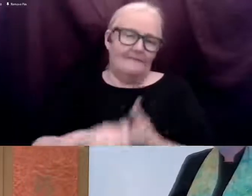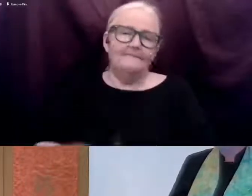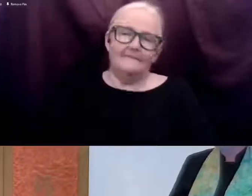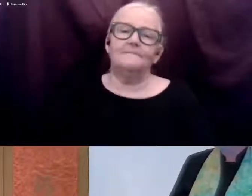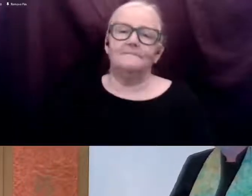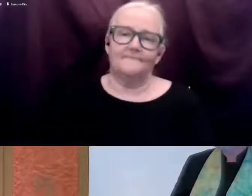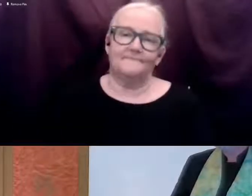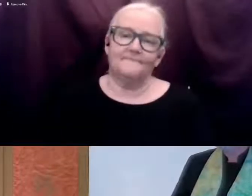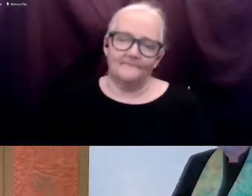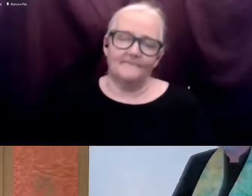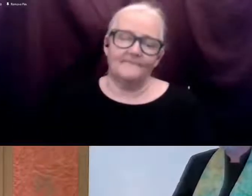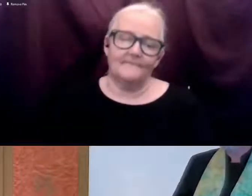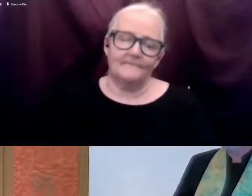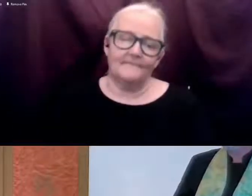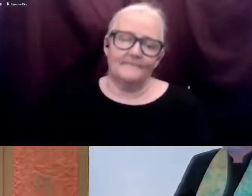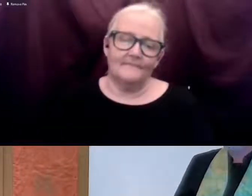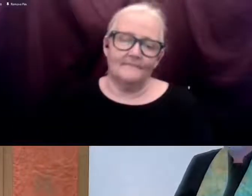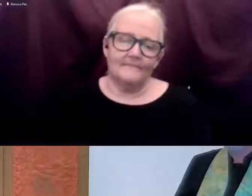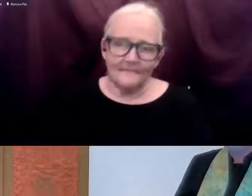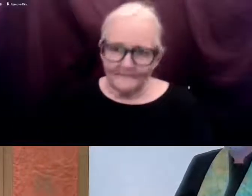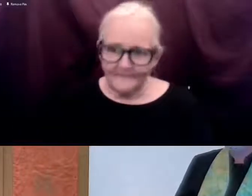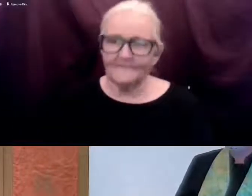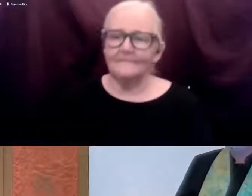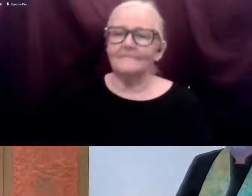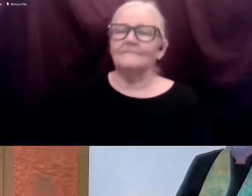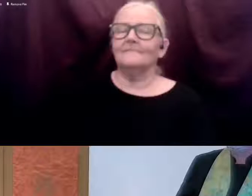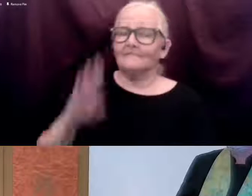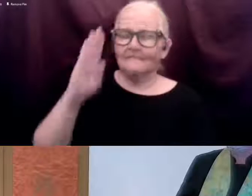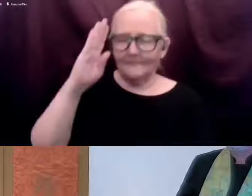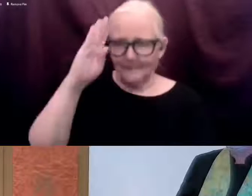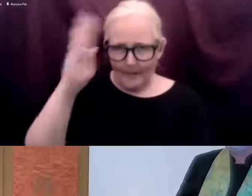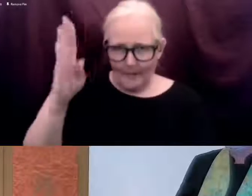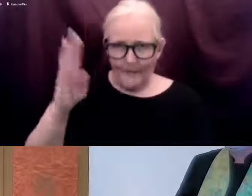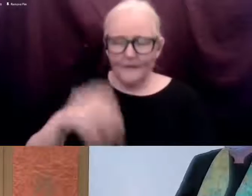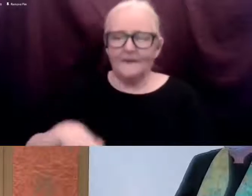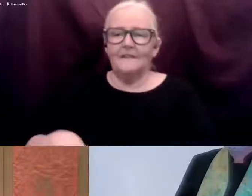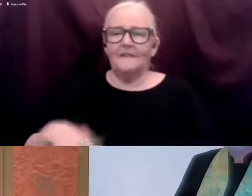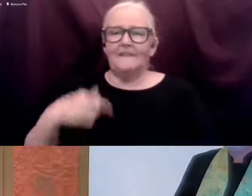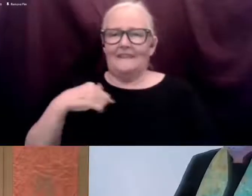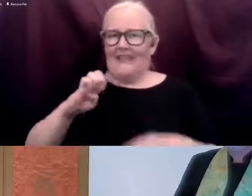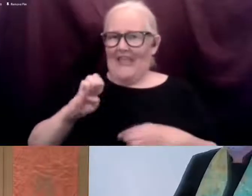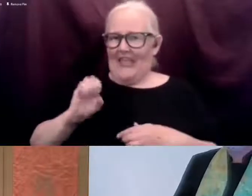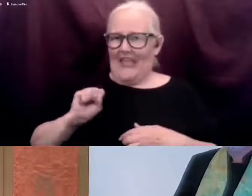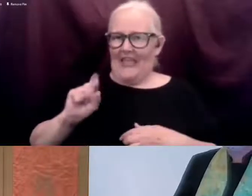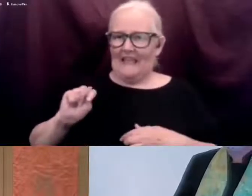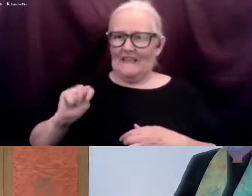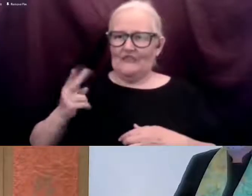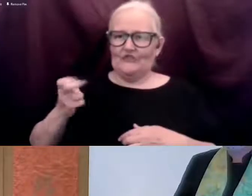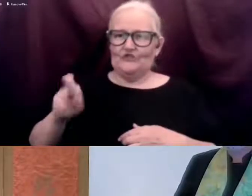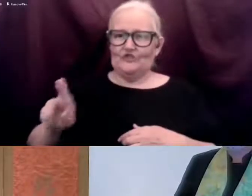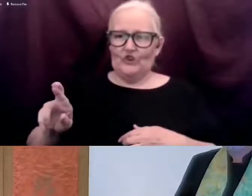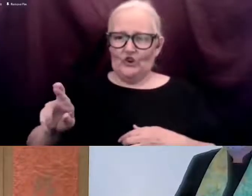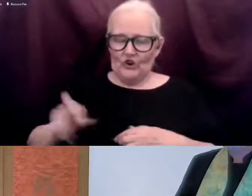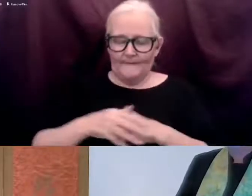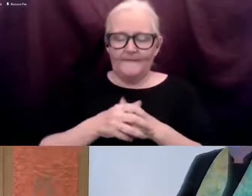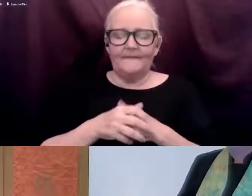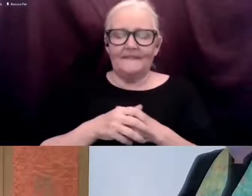Hi. I'm Esther. I have a sadness